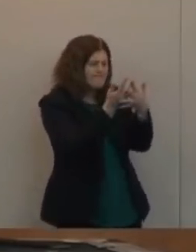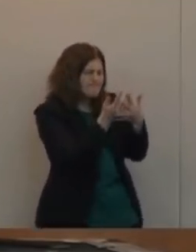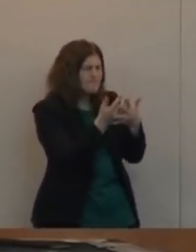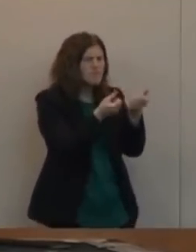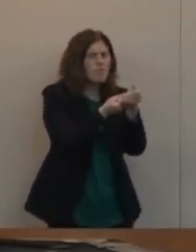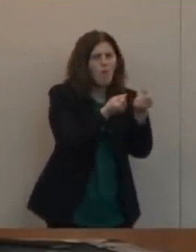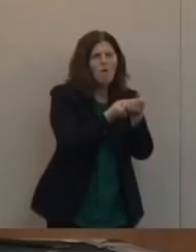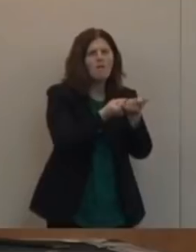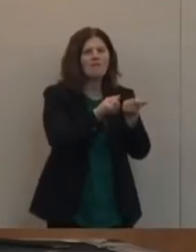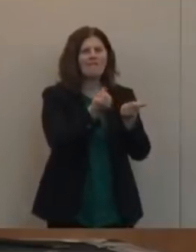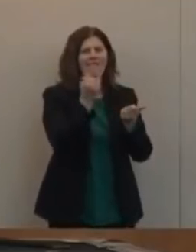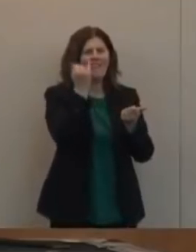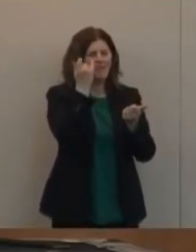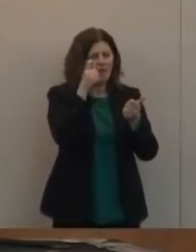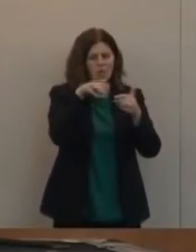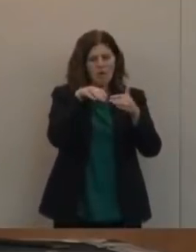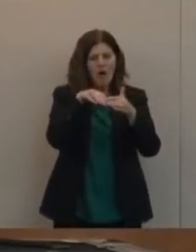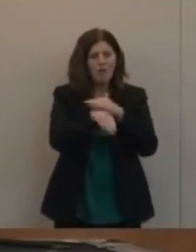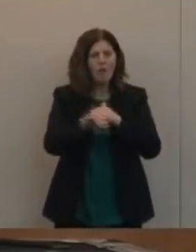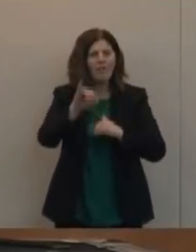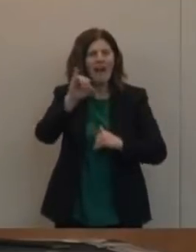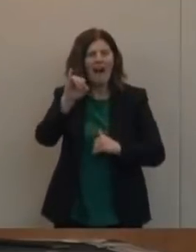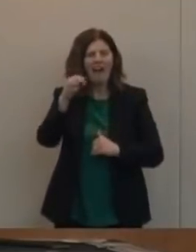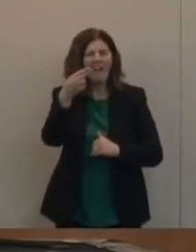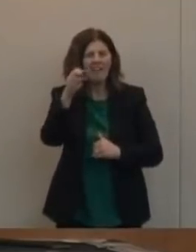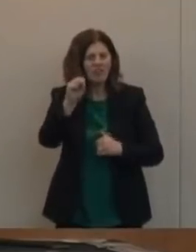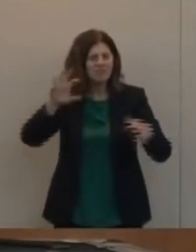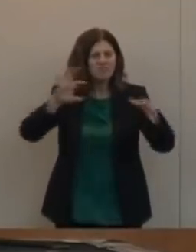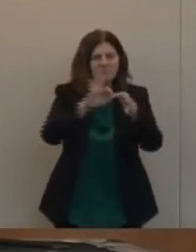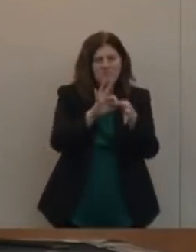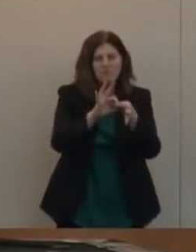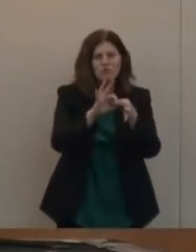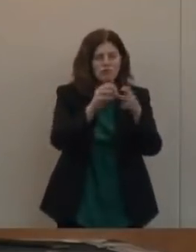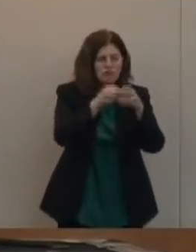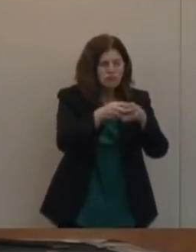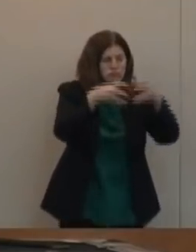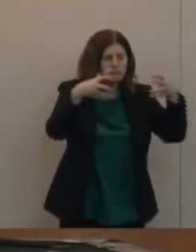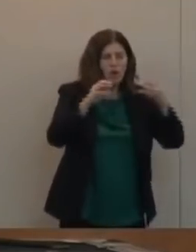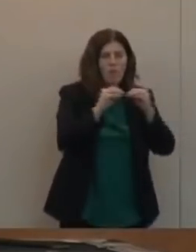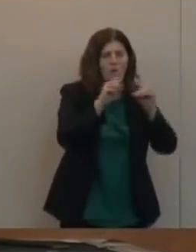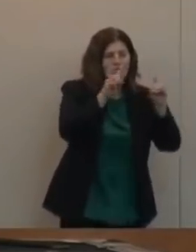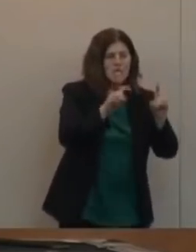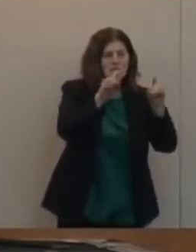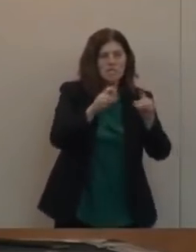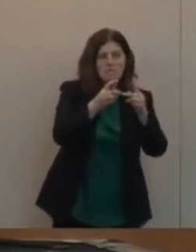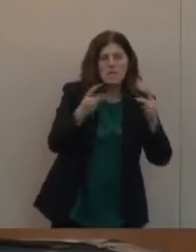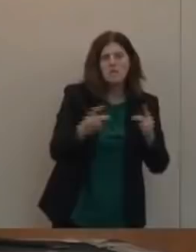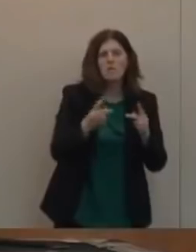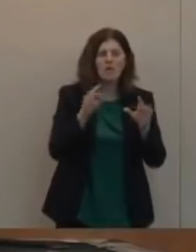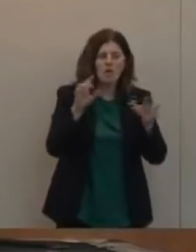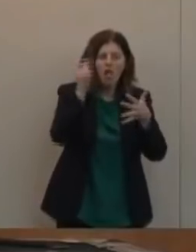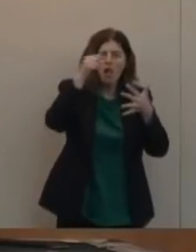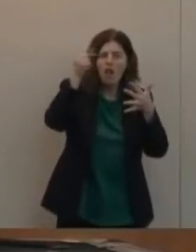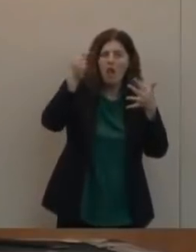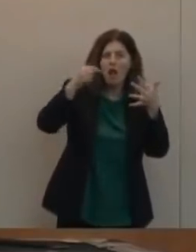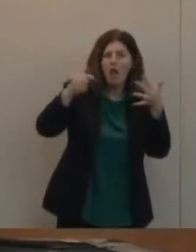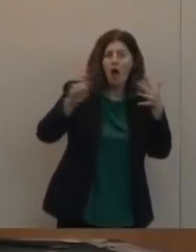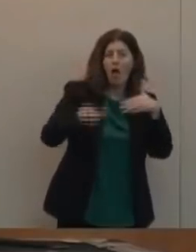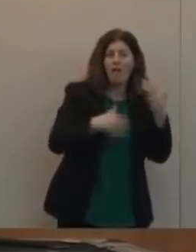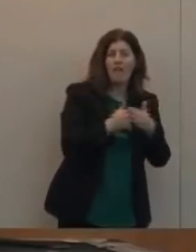support. If we need to come in with IHS, and I think that we do, to expand testing opportunities, that we do all of that,